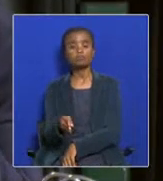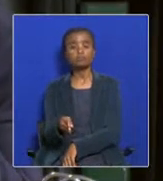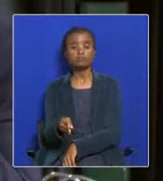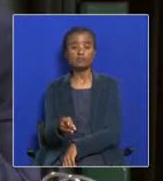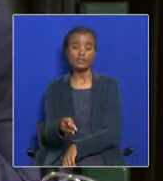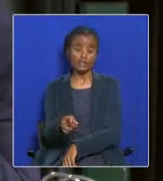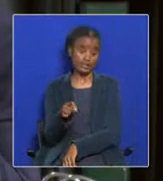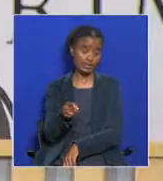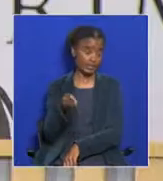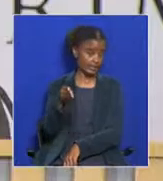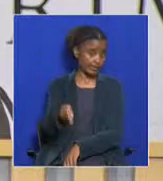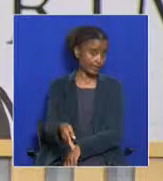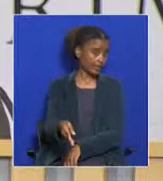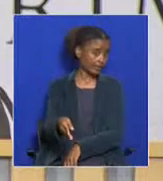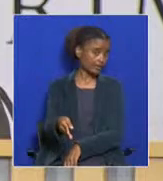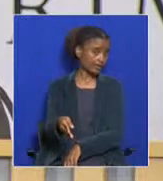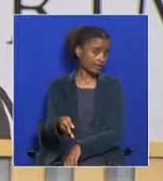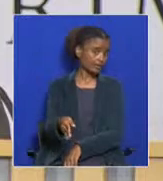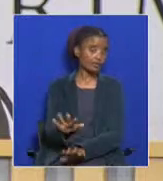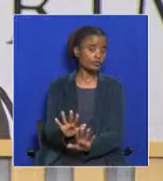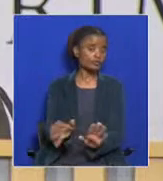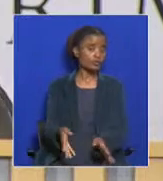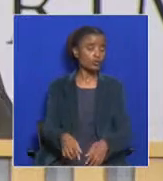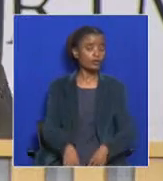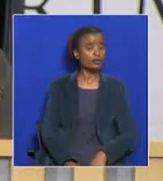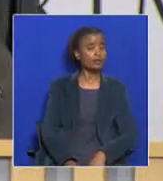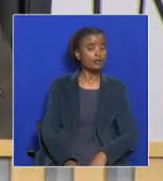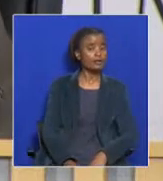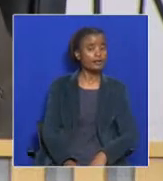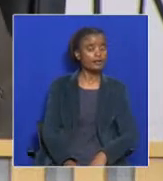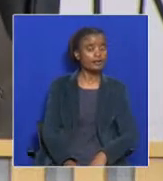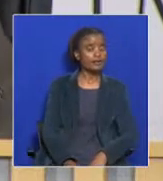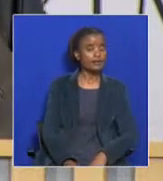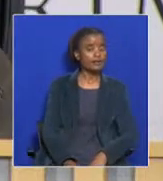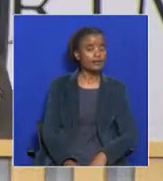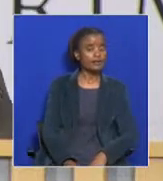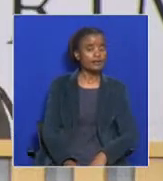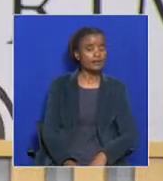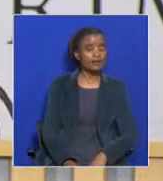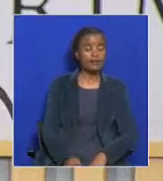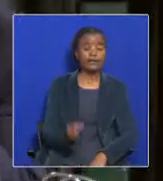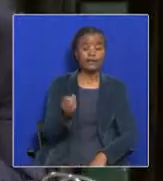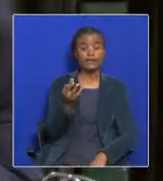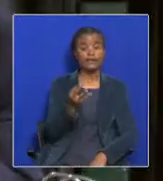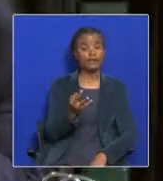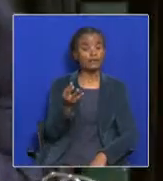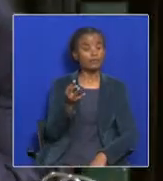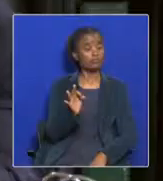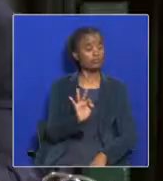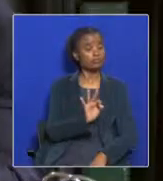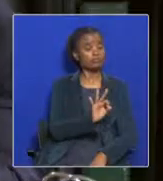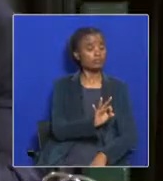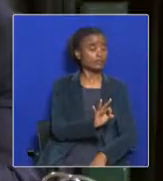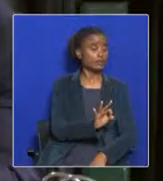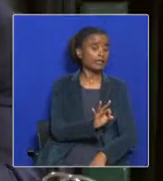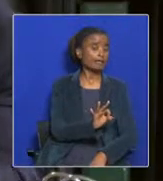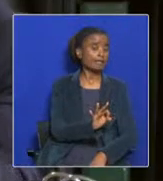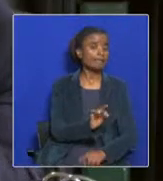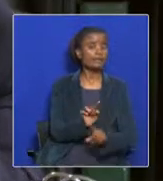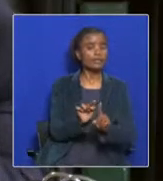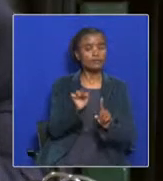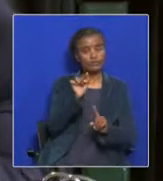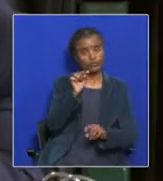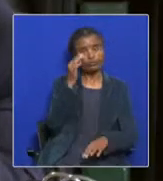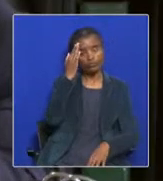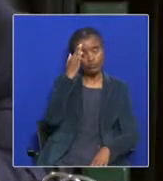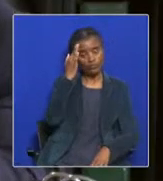and that was all. And then it was just the three of you. And yet you know, as you sit there and as you